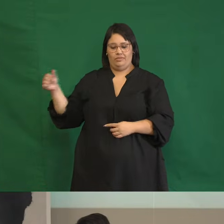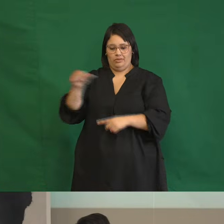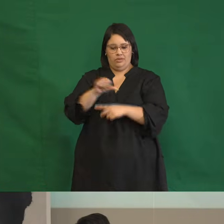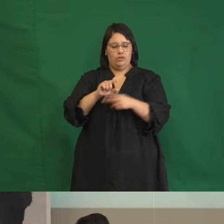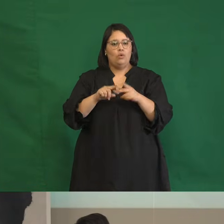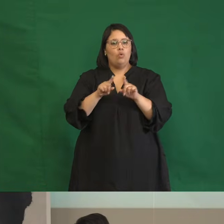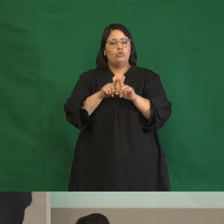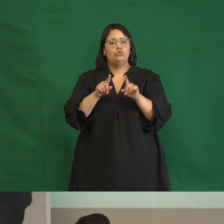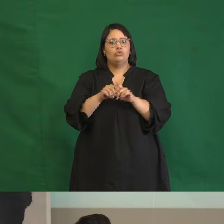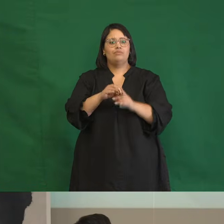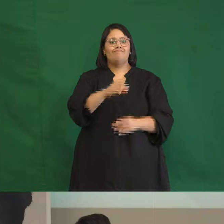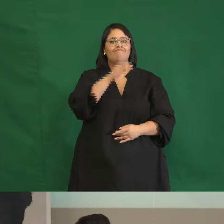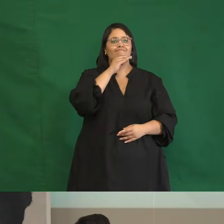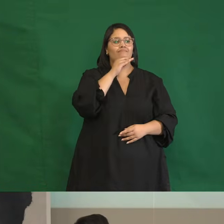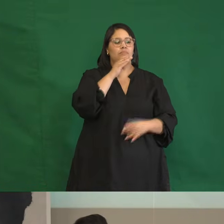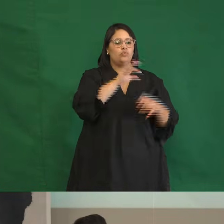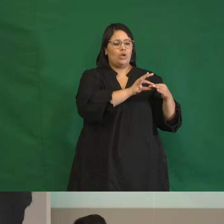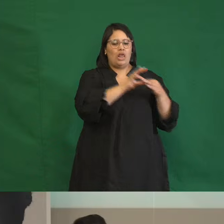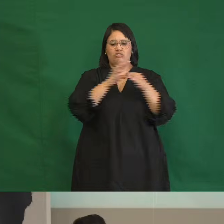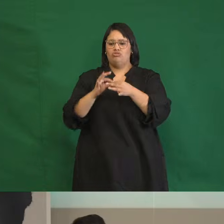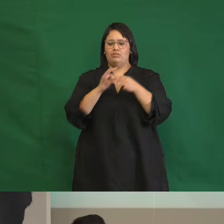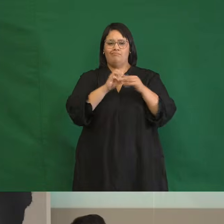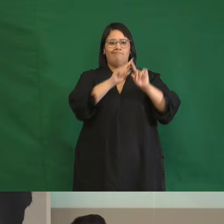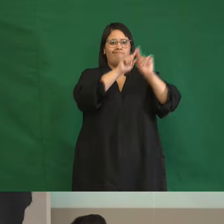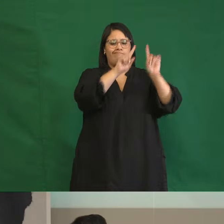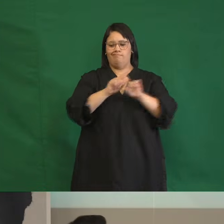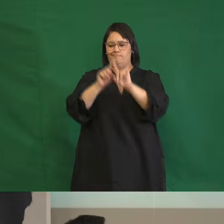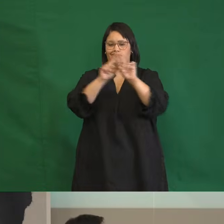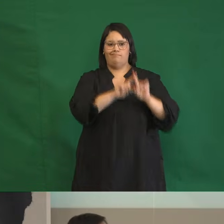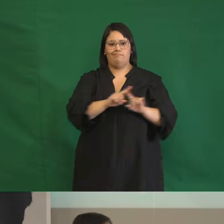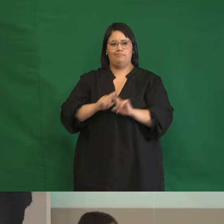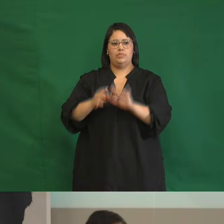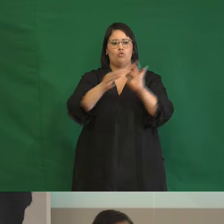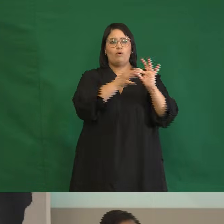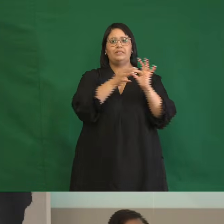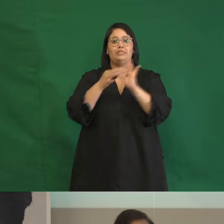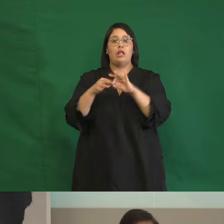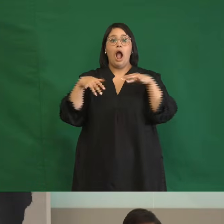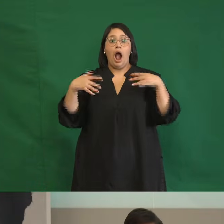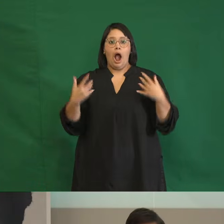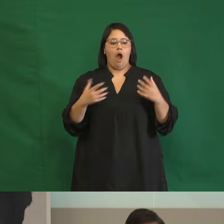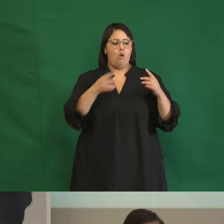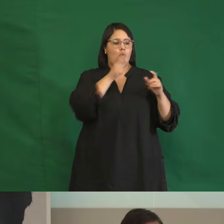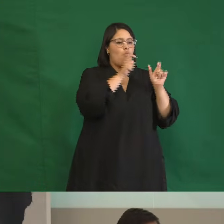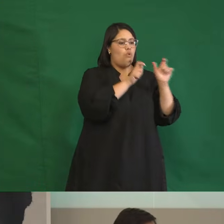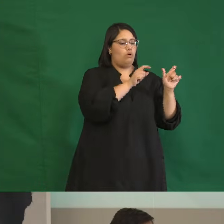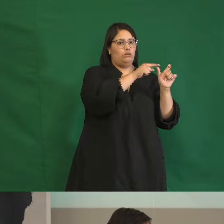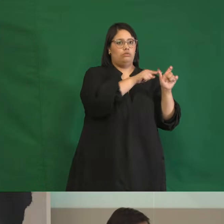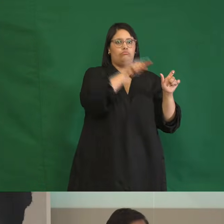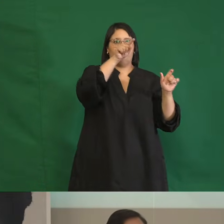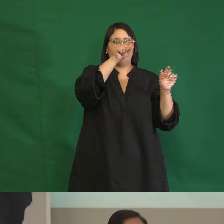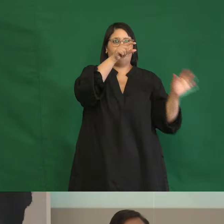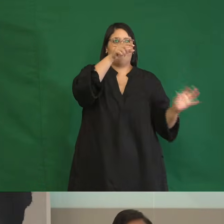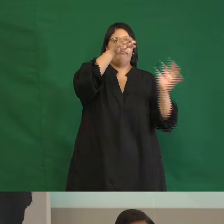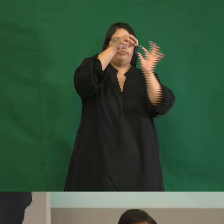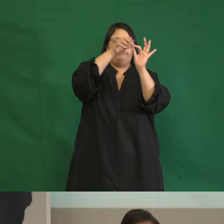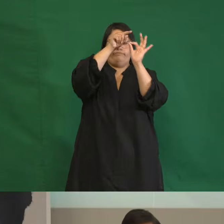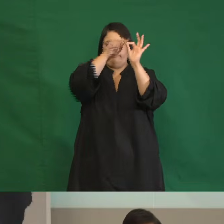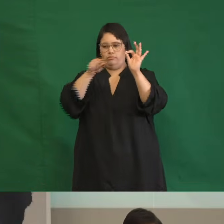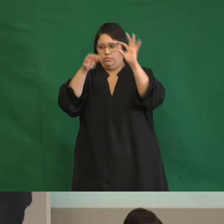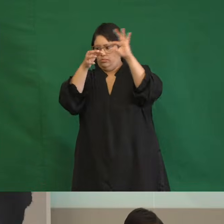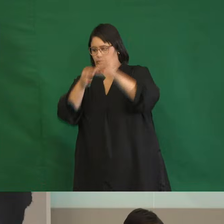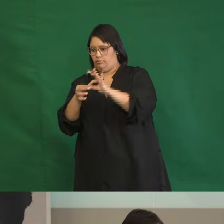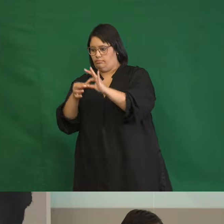the different semantic relationships that are represented by the lines between the different building blocks of